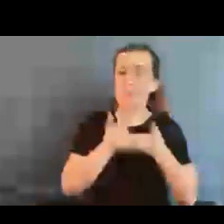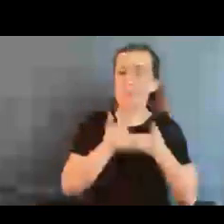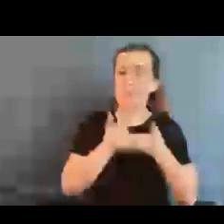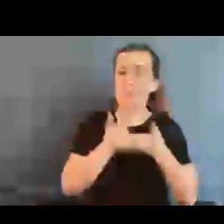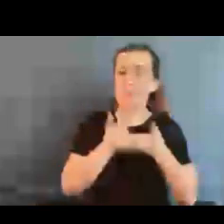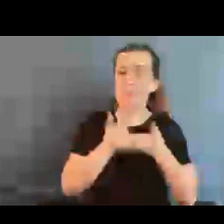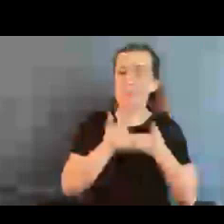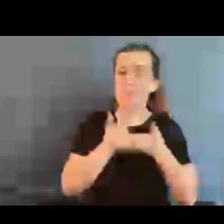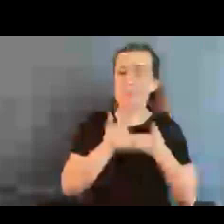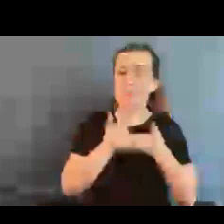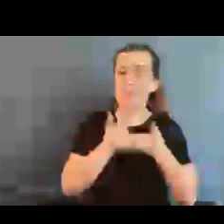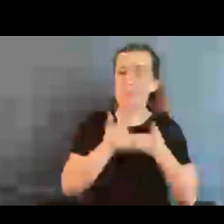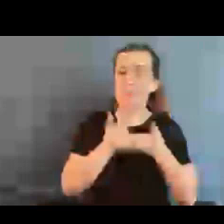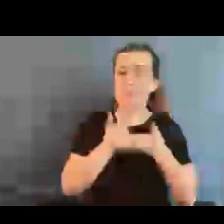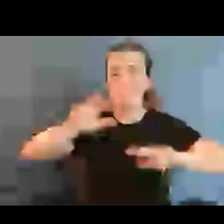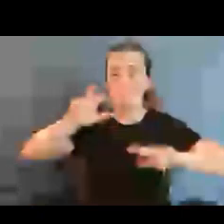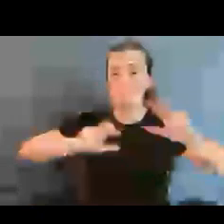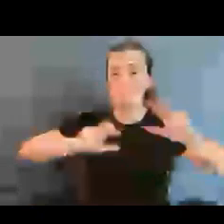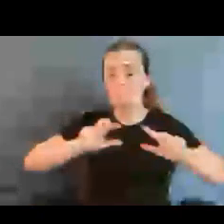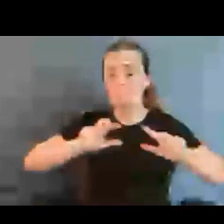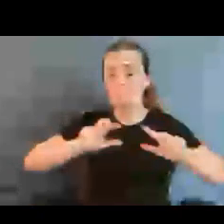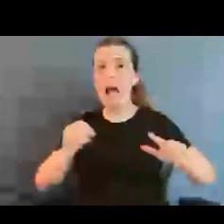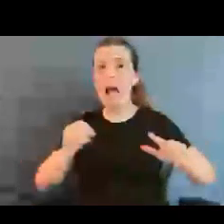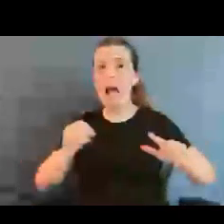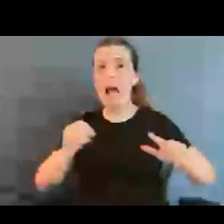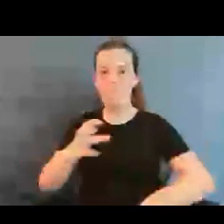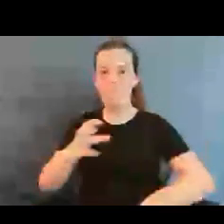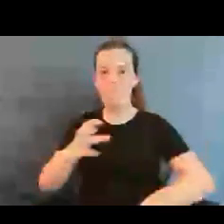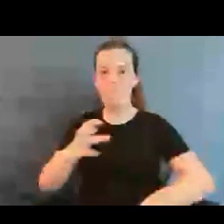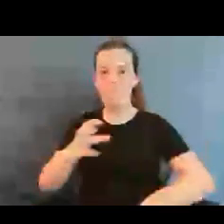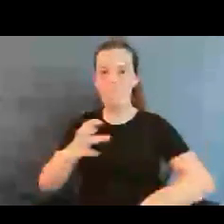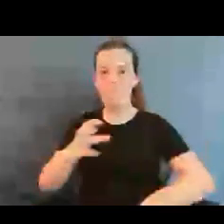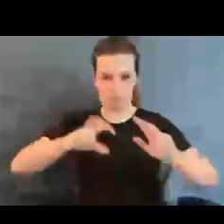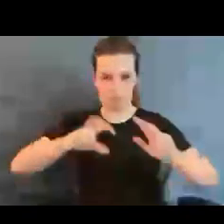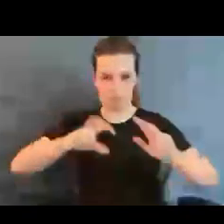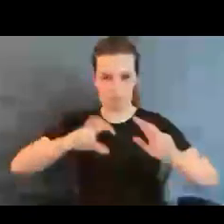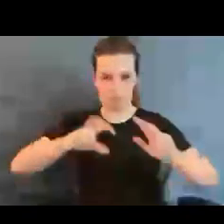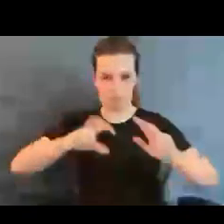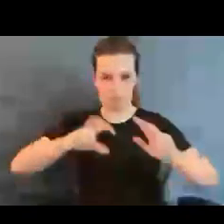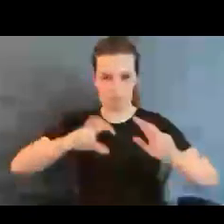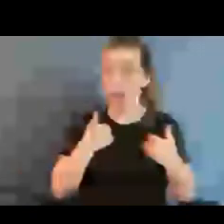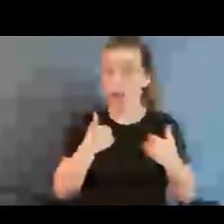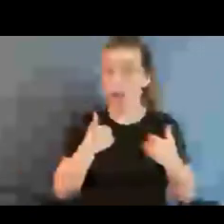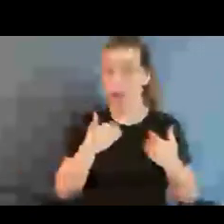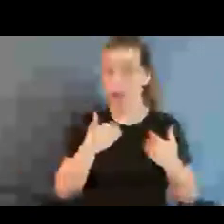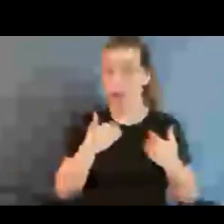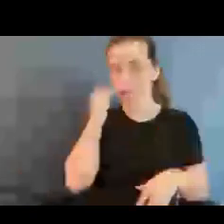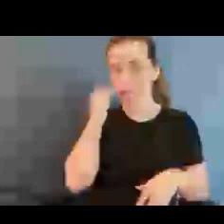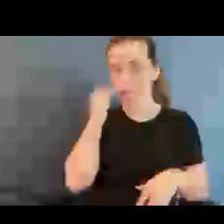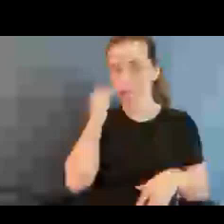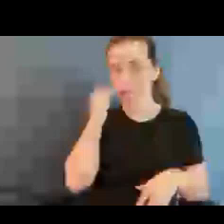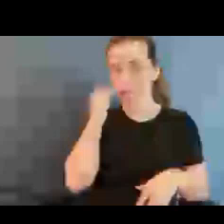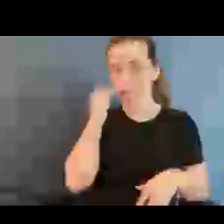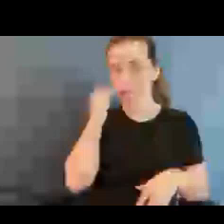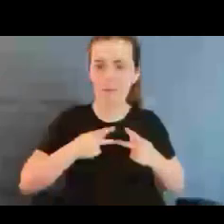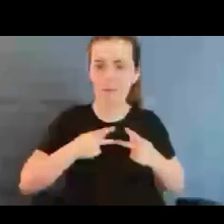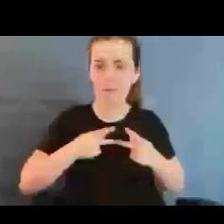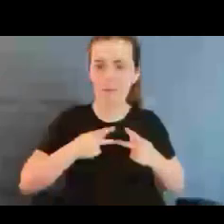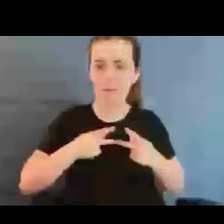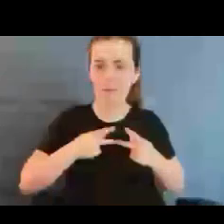like power climbing. If you live in a place where you have access to mountains, I was typically doing long